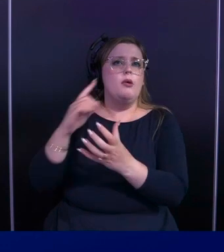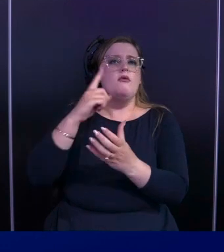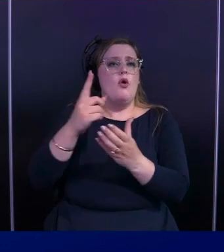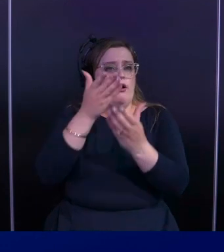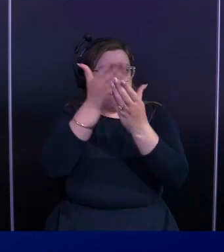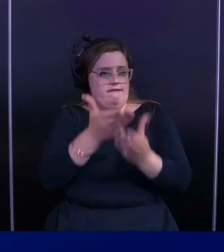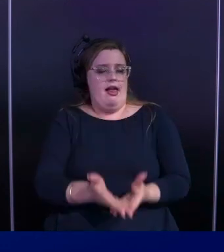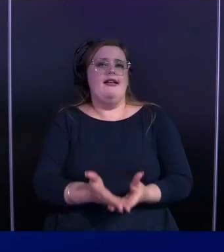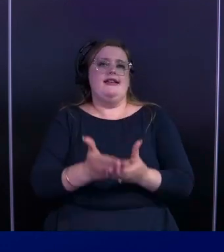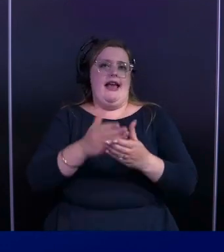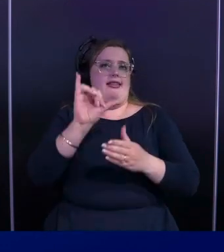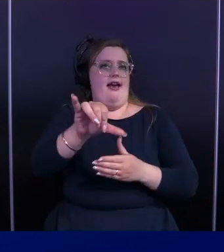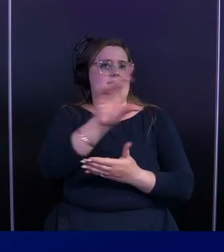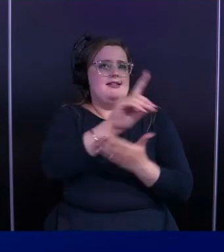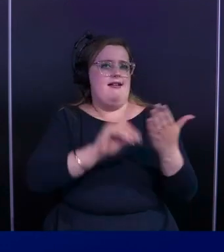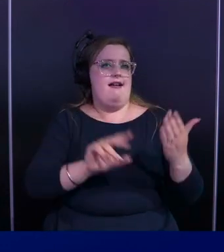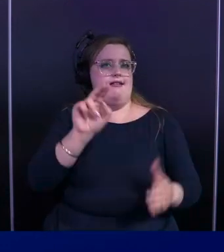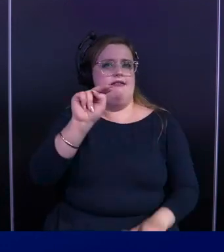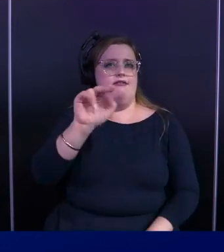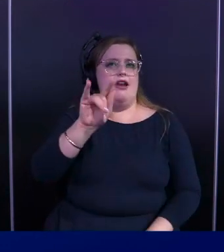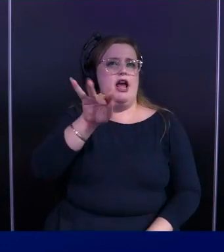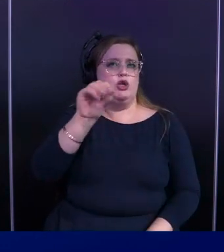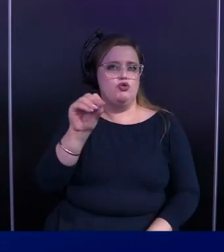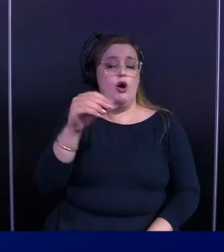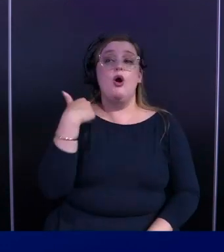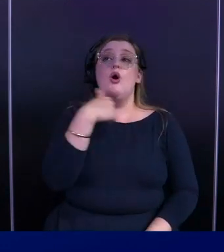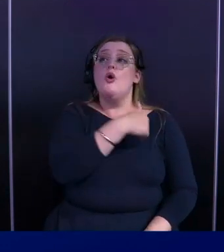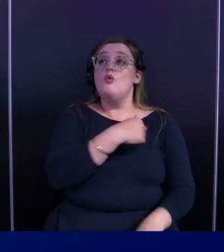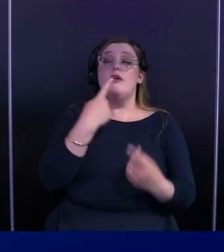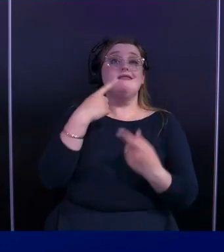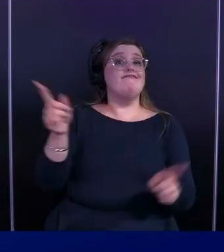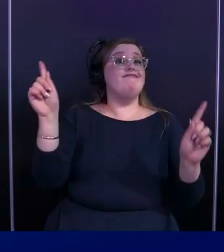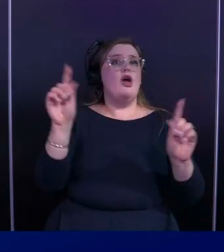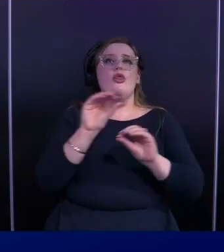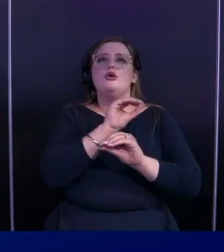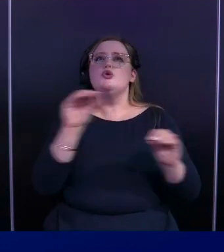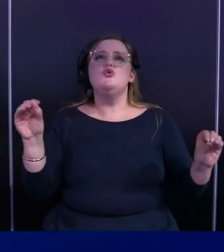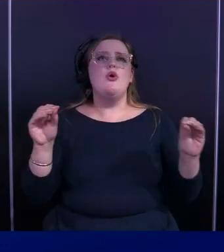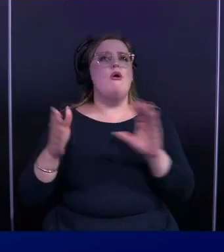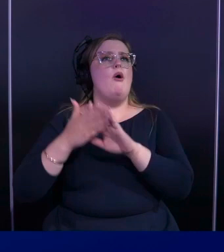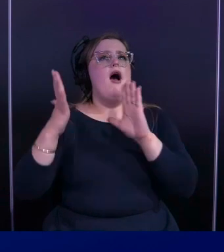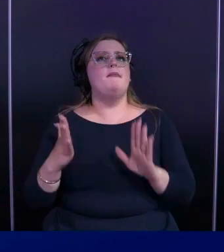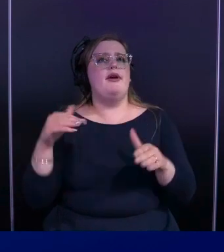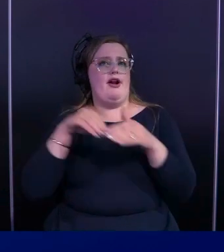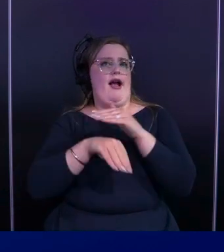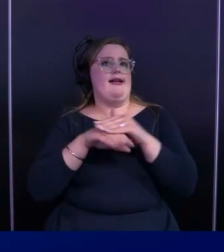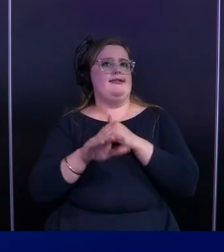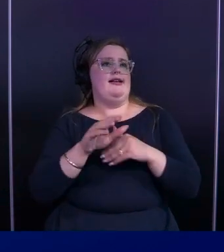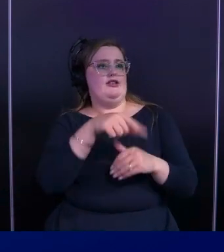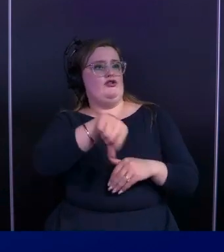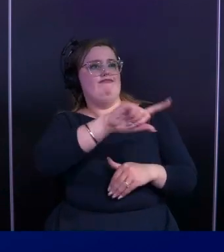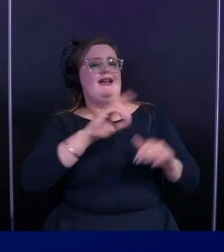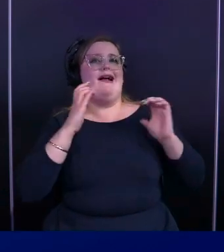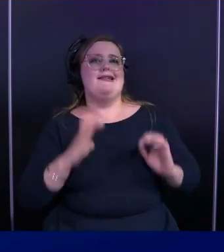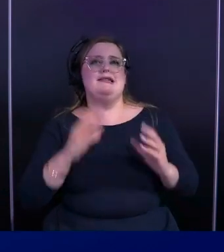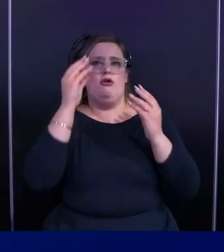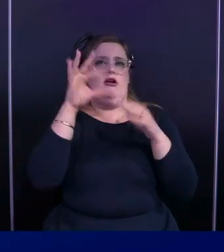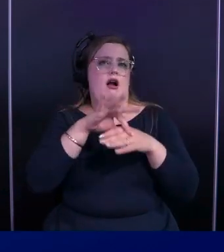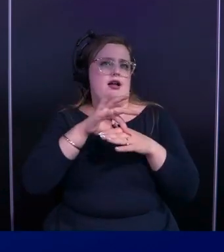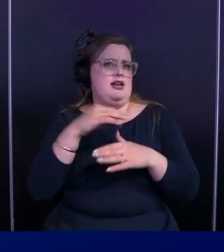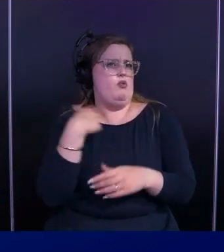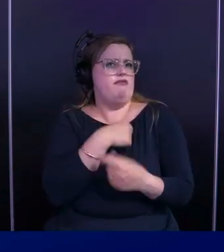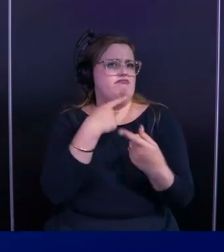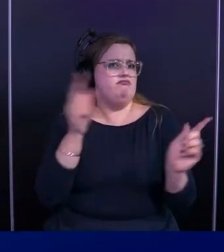And we have claimed that there's no operator access to any of our customer content in the past, right? So this report actually goes